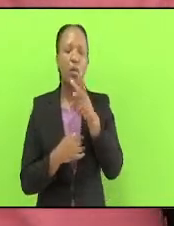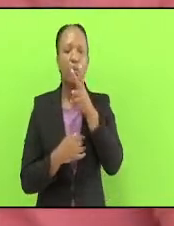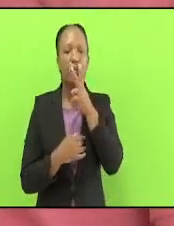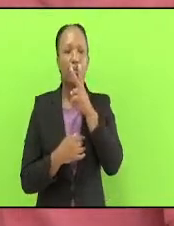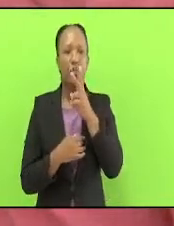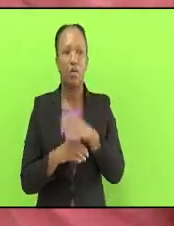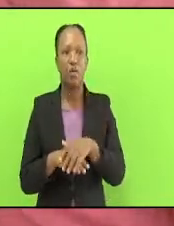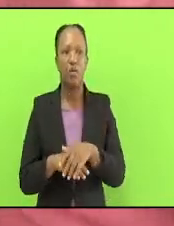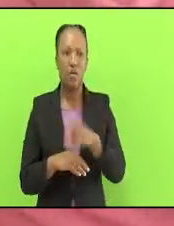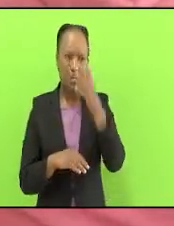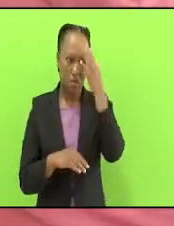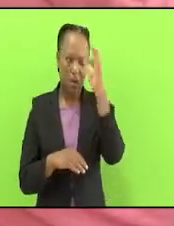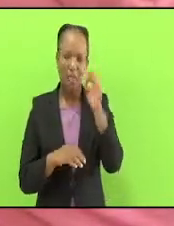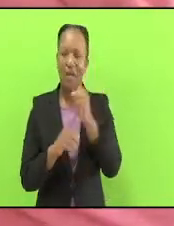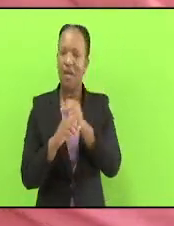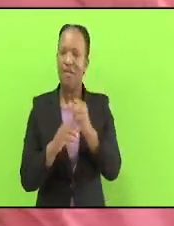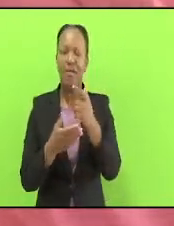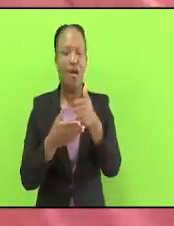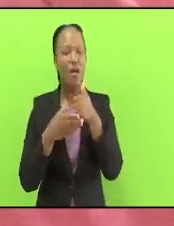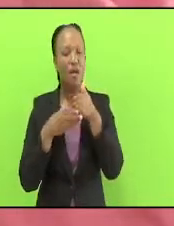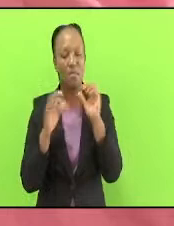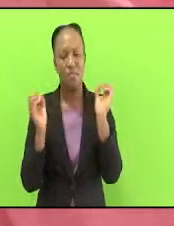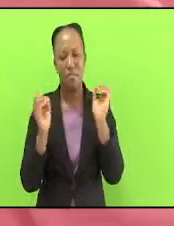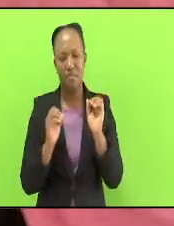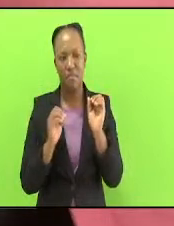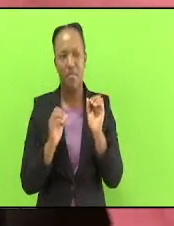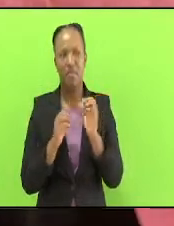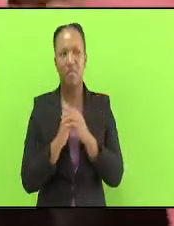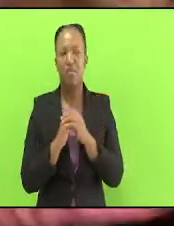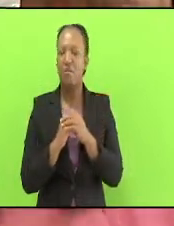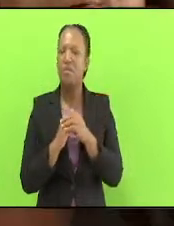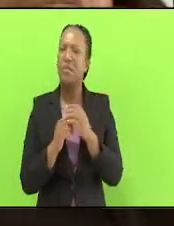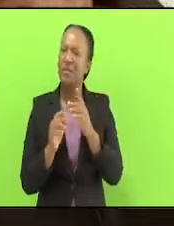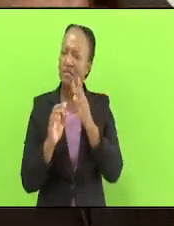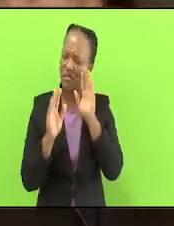the government. The Thank you. government is not Next speaker, please.